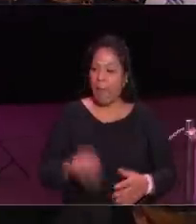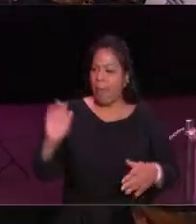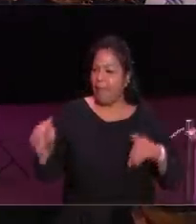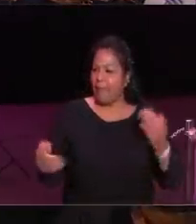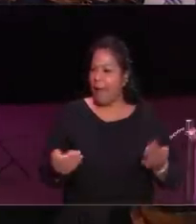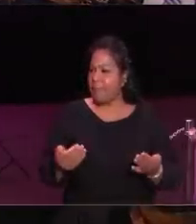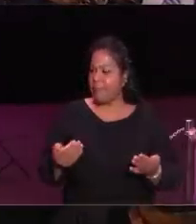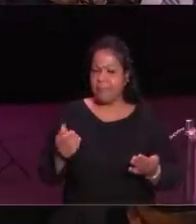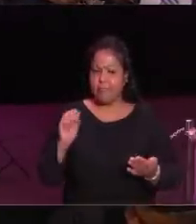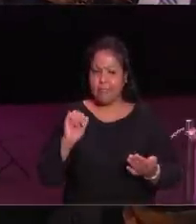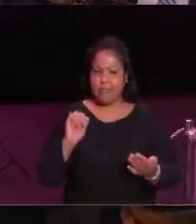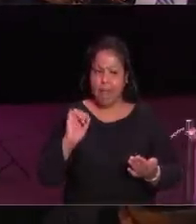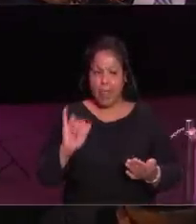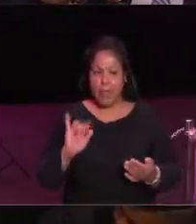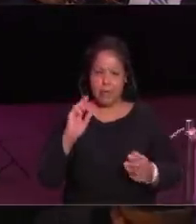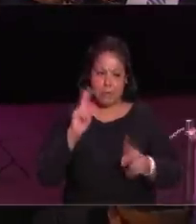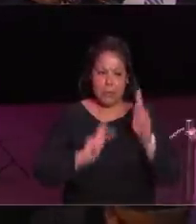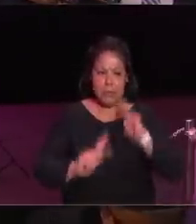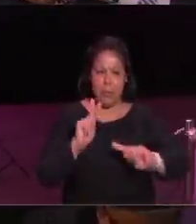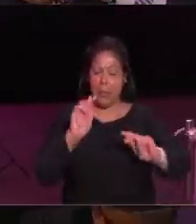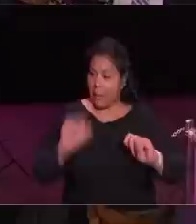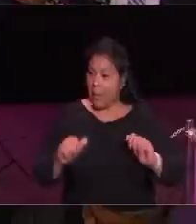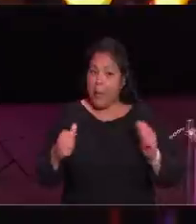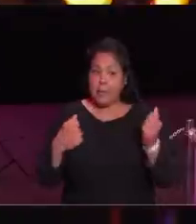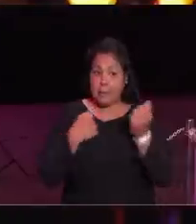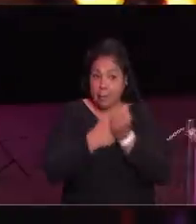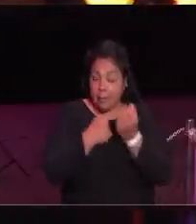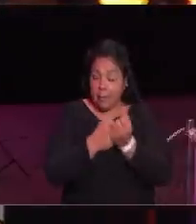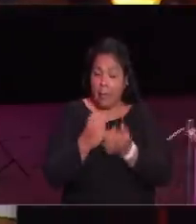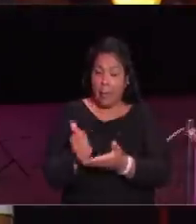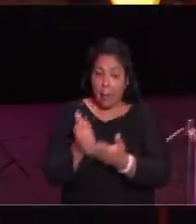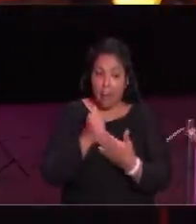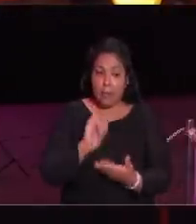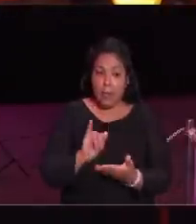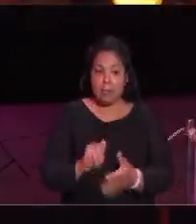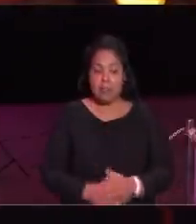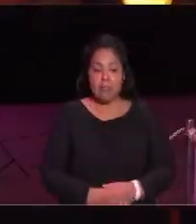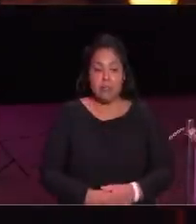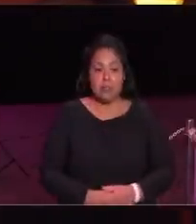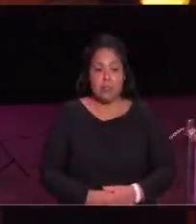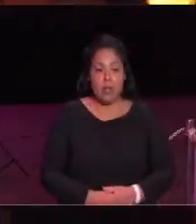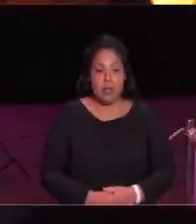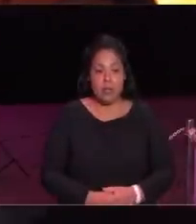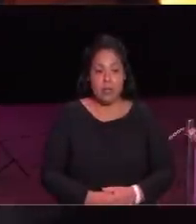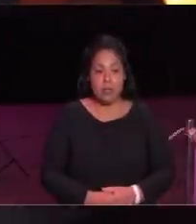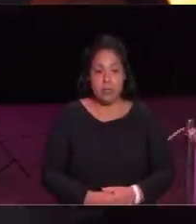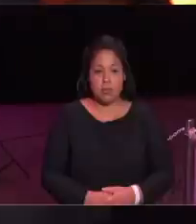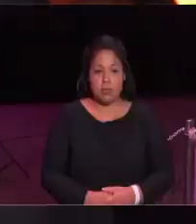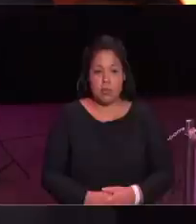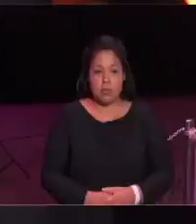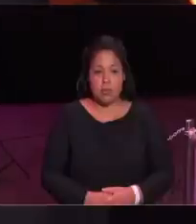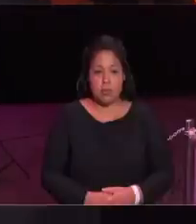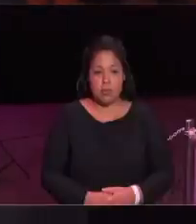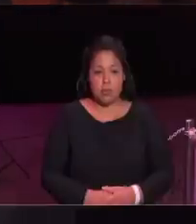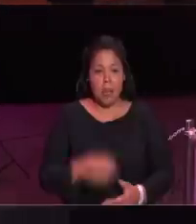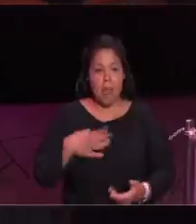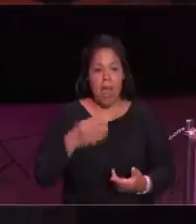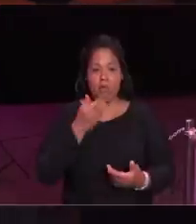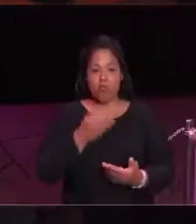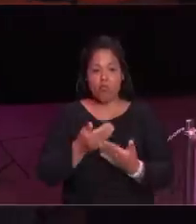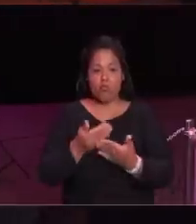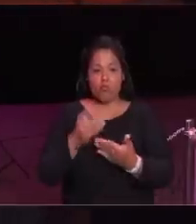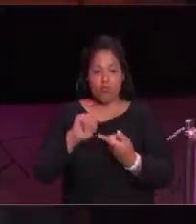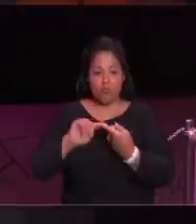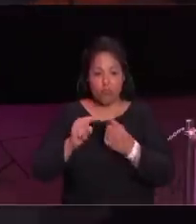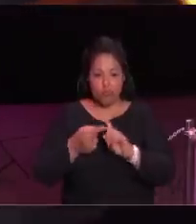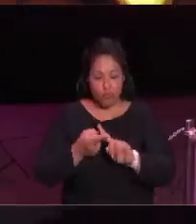to reach a $200,000 mark tonight with the help of the Lord. Here comes my good friend. Thank you. Come on, brother. Thank